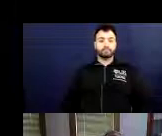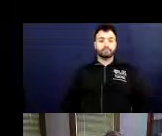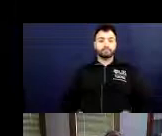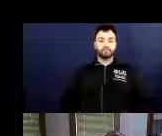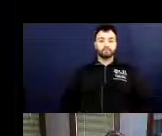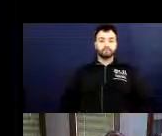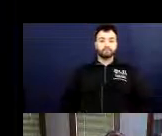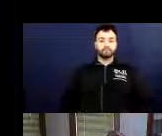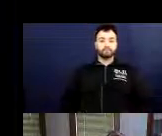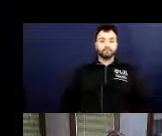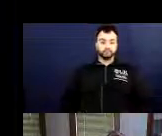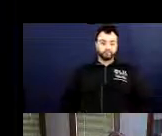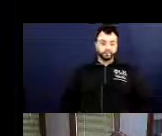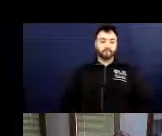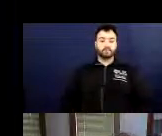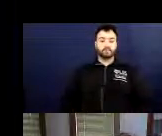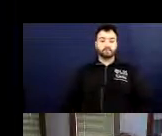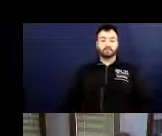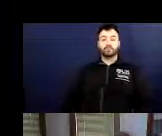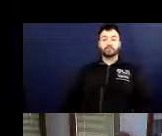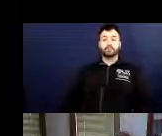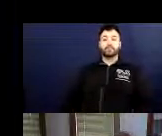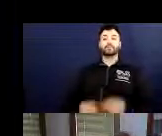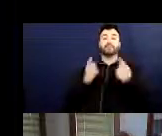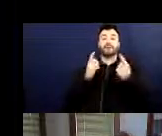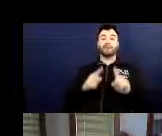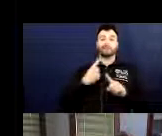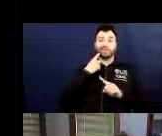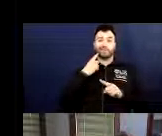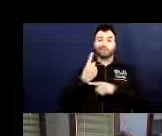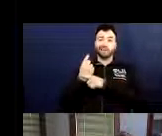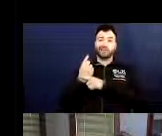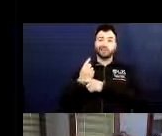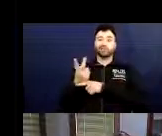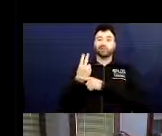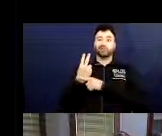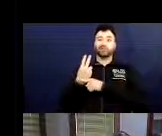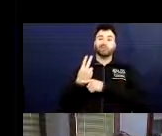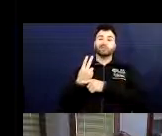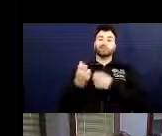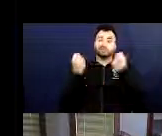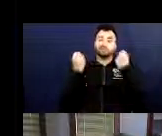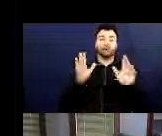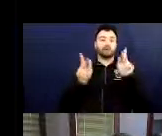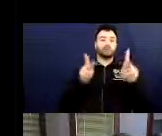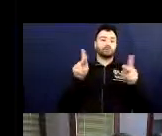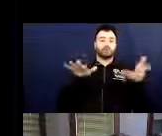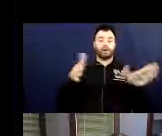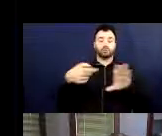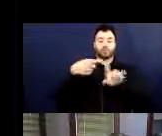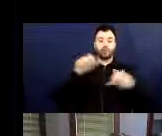this. During the last couple of years, there have been 6 million deaths